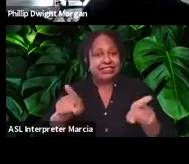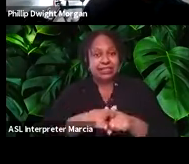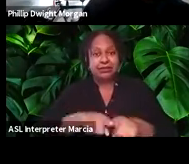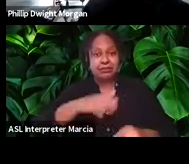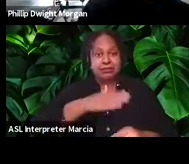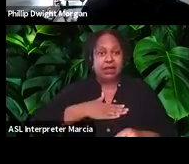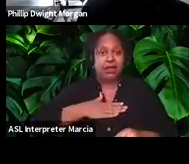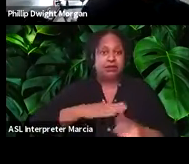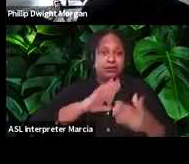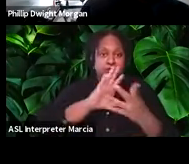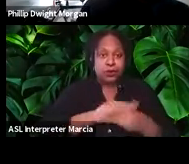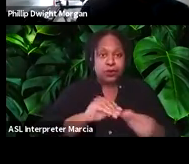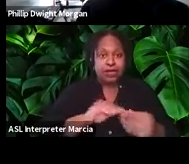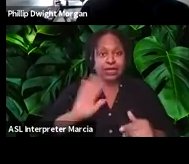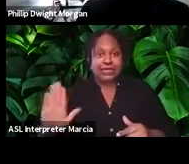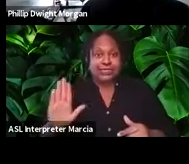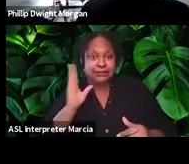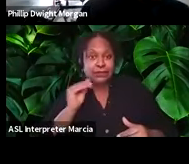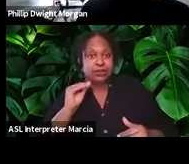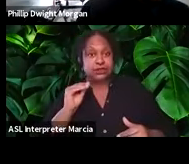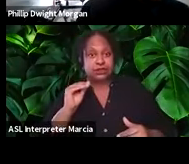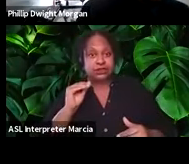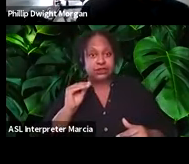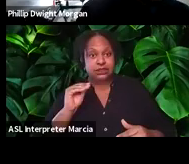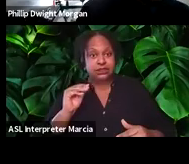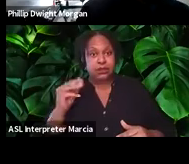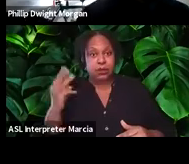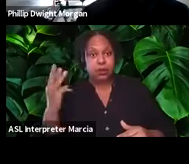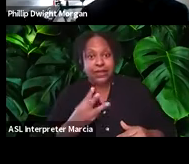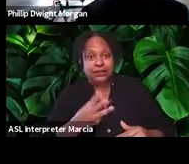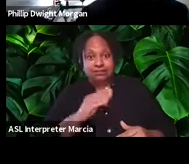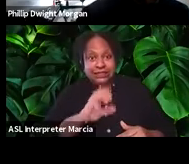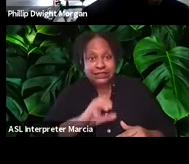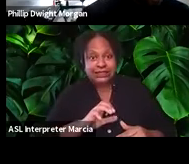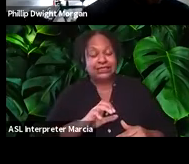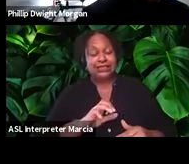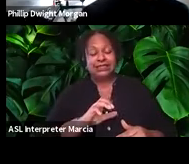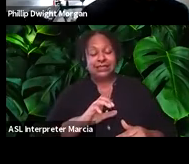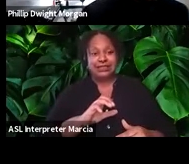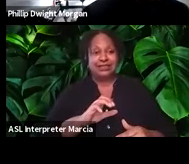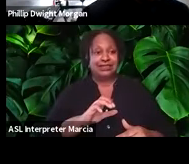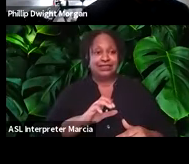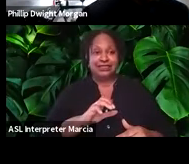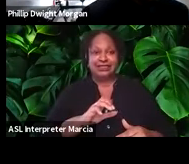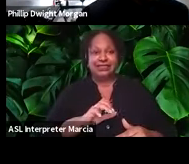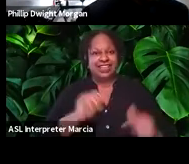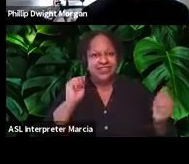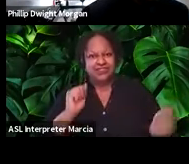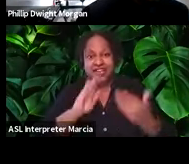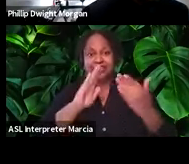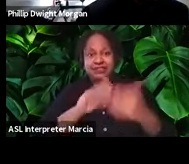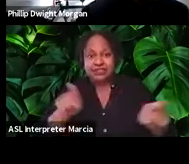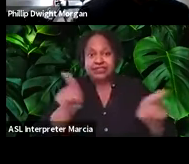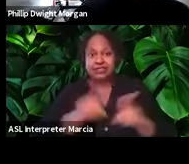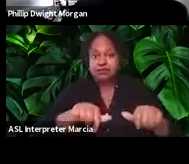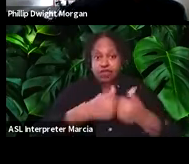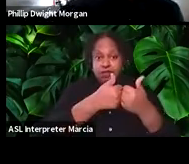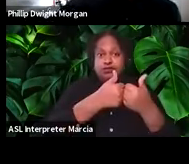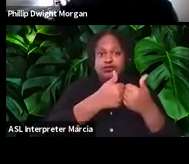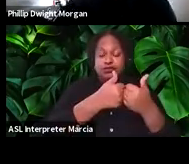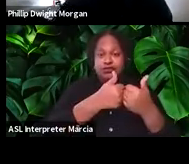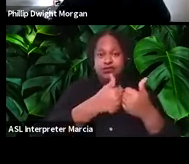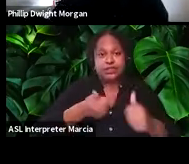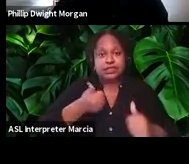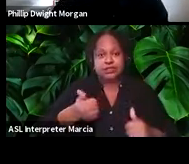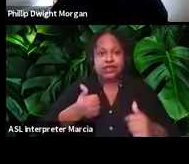his experience as someone on the West Coast who is facing the same challenges and wants